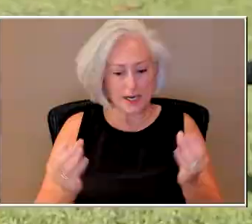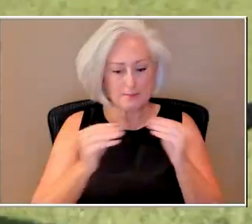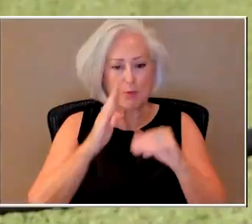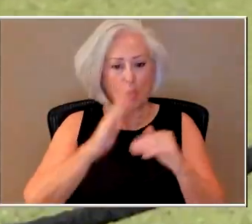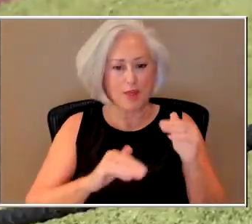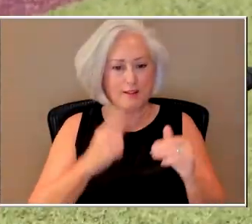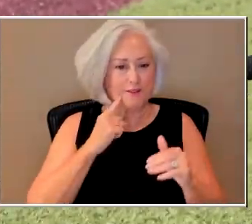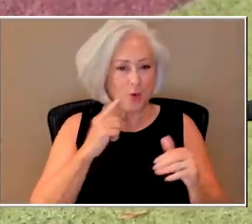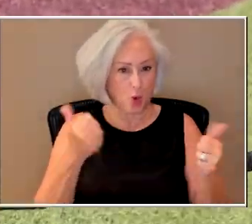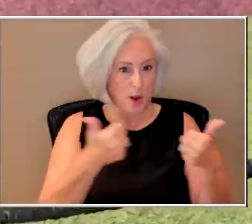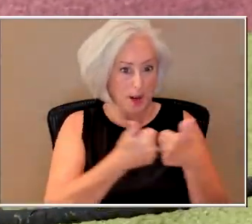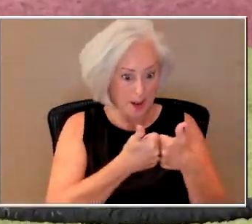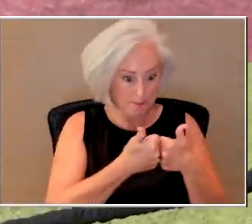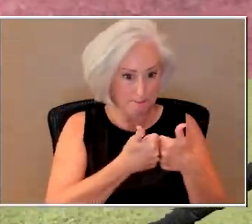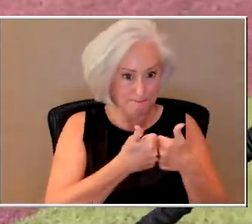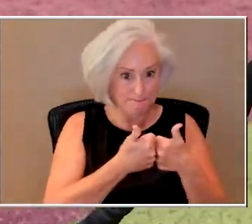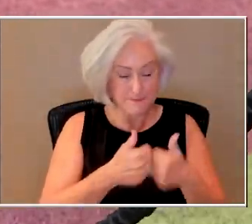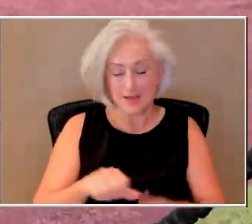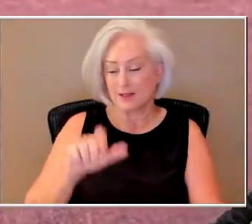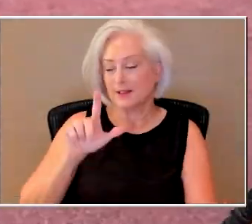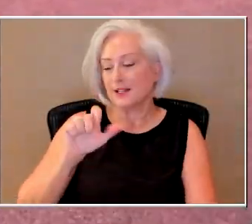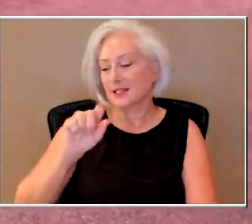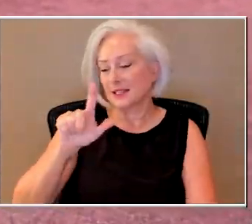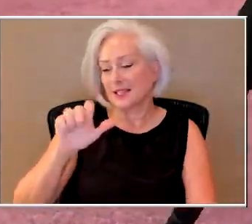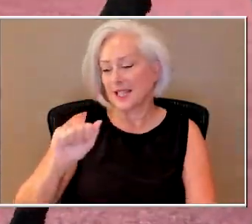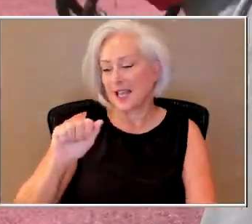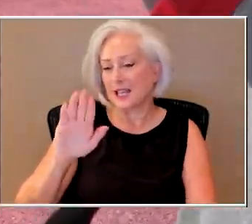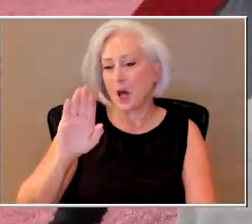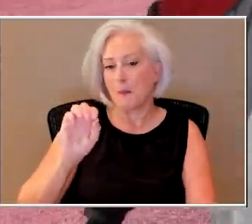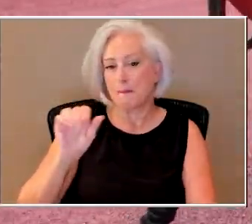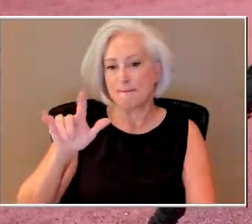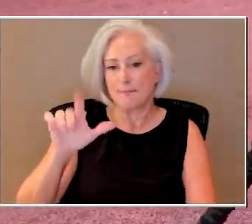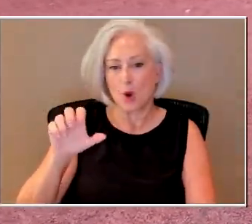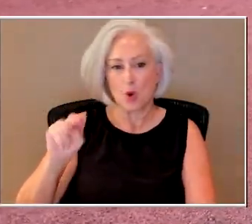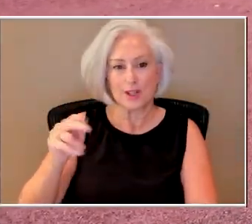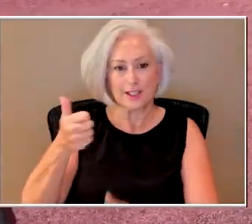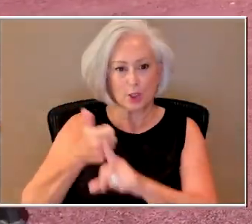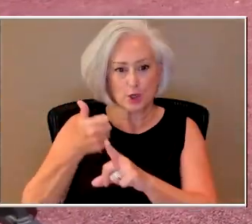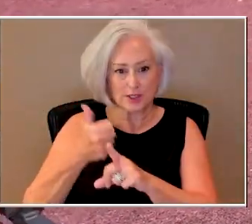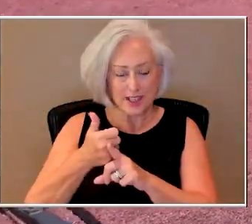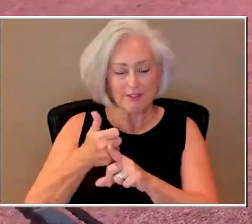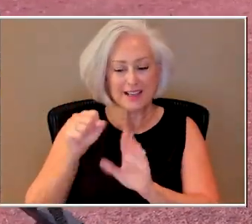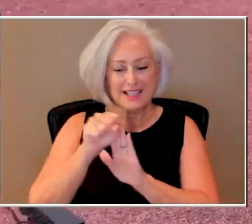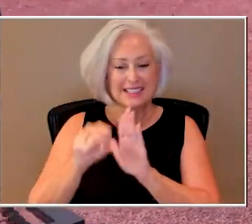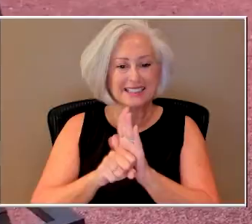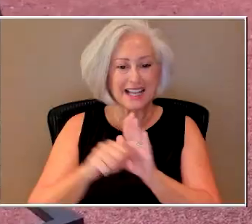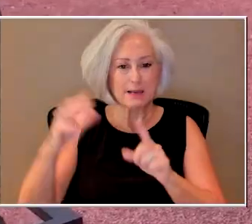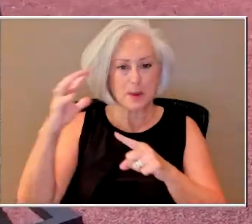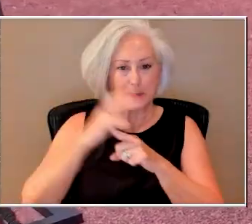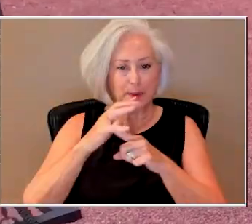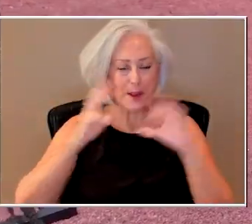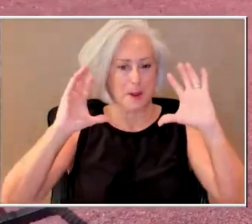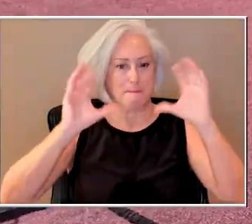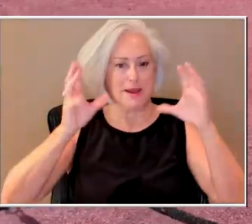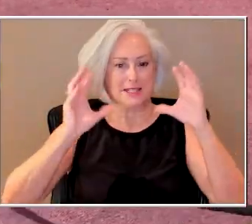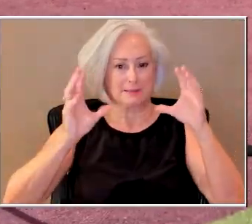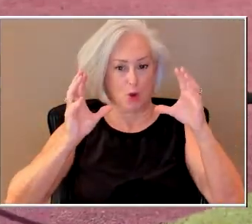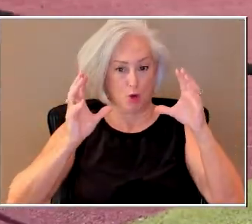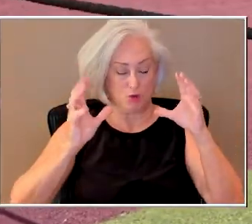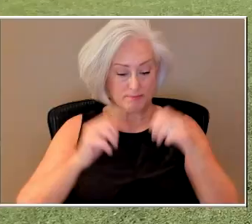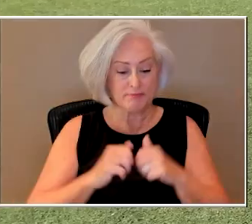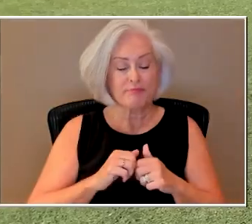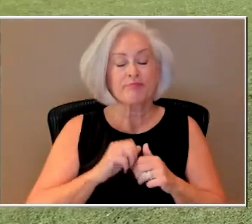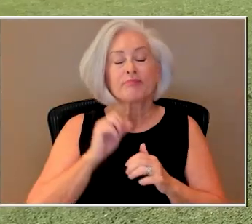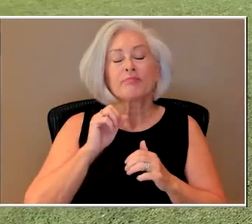Aquinas Jr. Layla Bolin is coming off a state championship basketball season. I want to see about 3 good reps here. She credits this 10-week hurting, summer